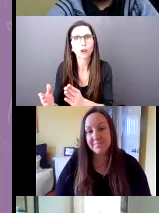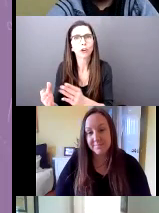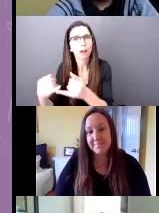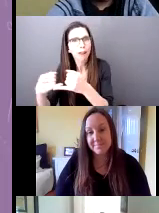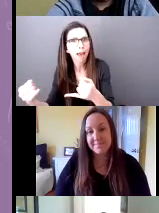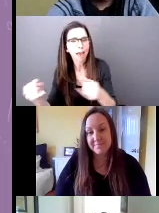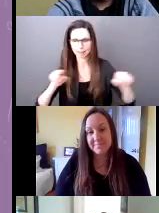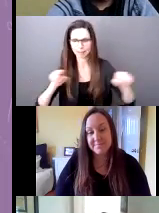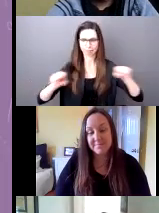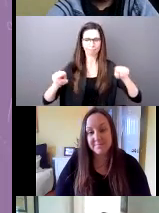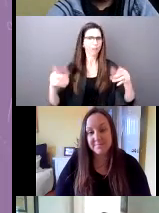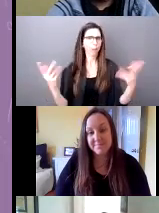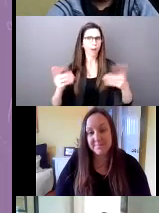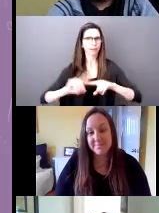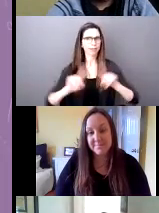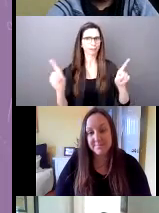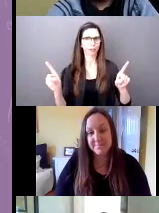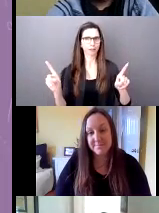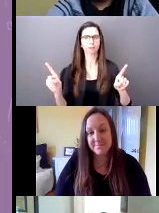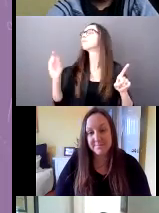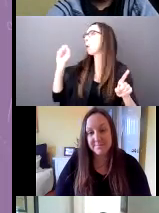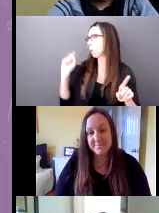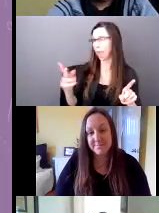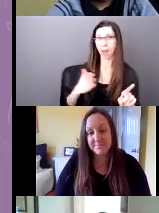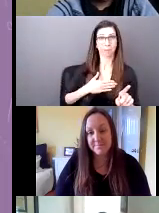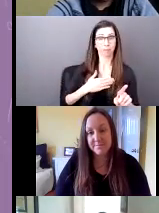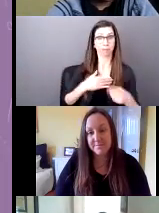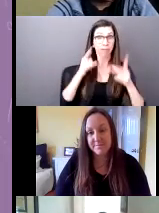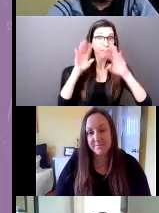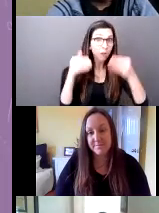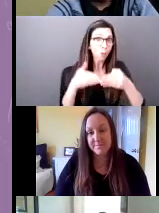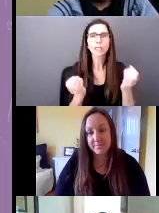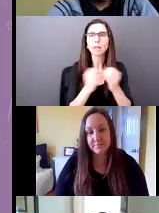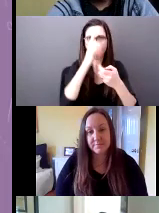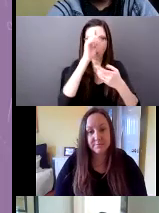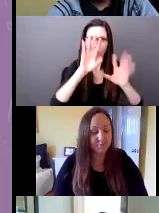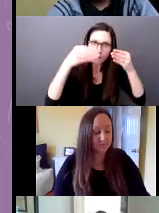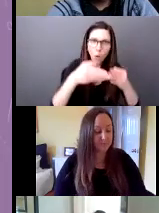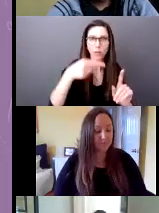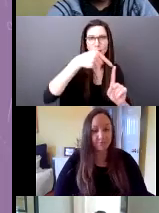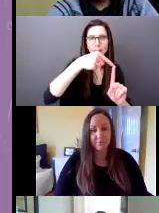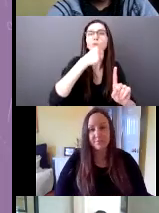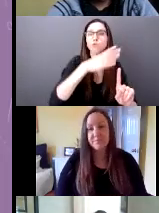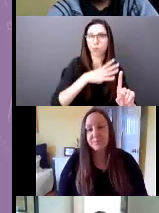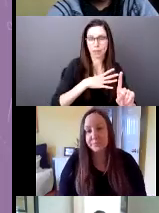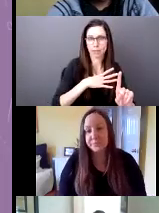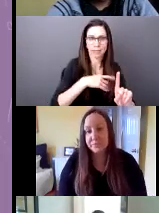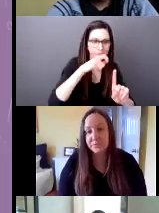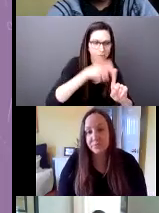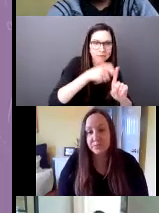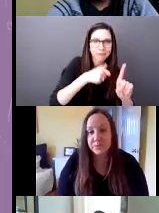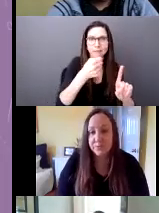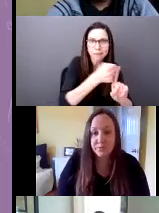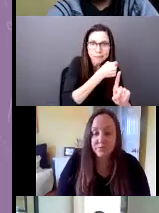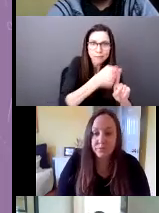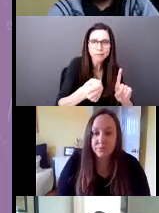us. So our focus is more on violence against women and abuse and isolation. So the senior safety